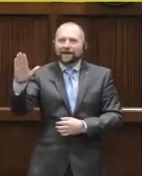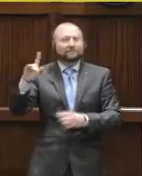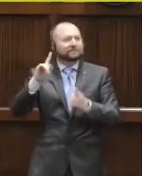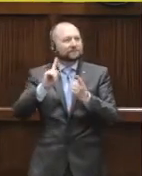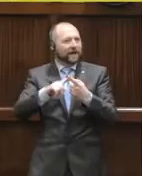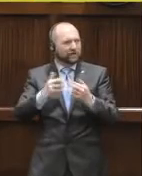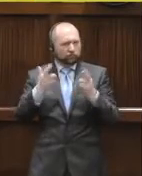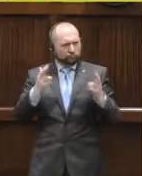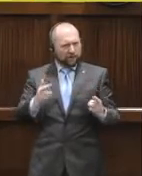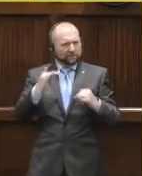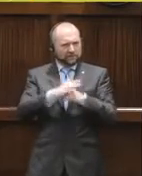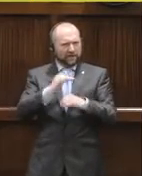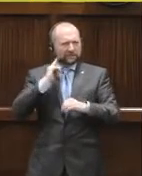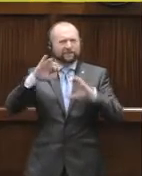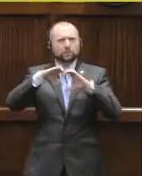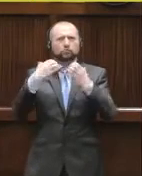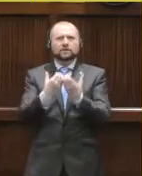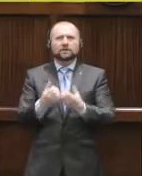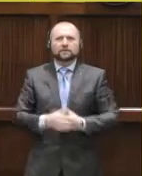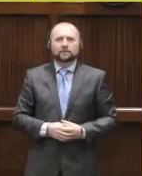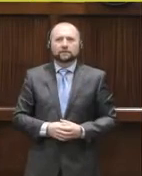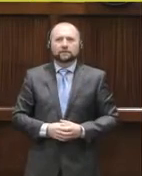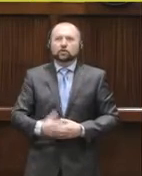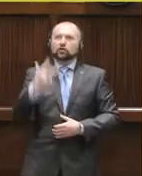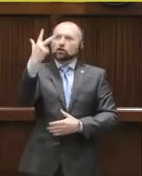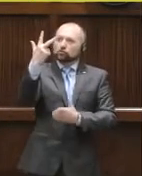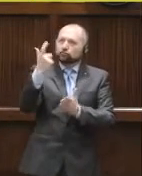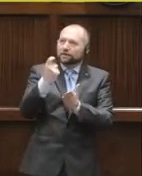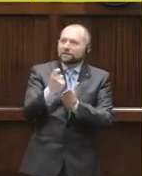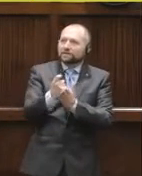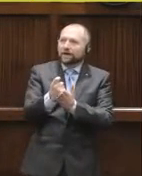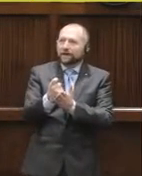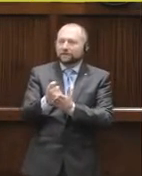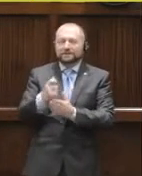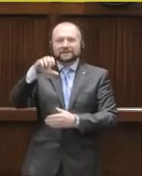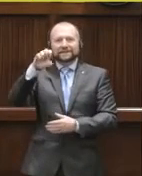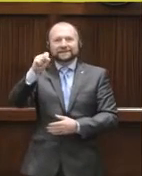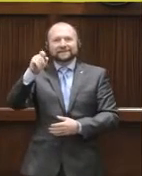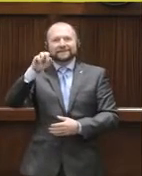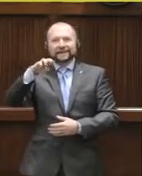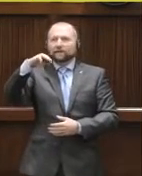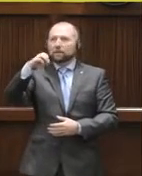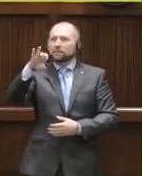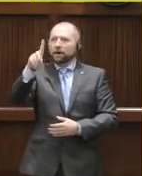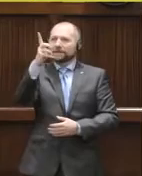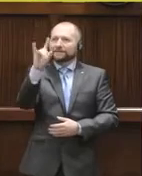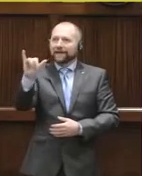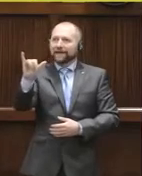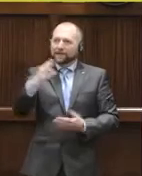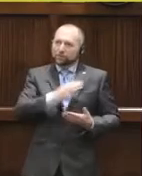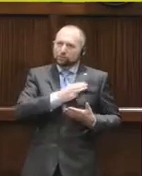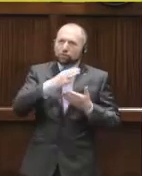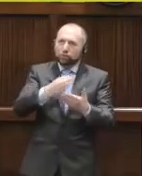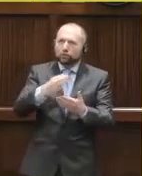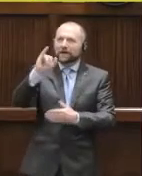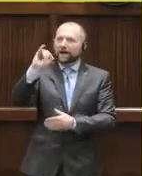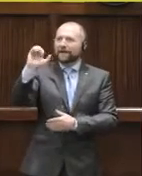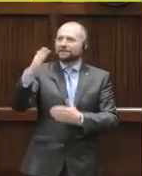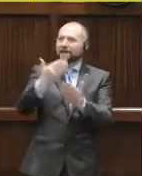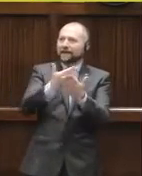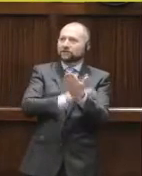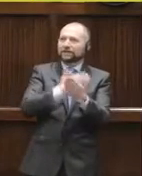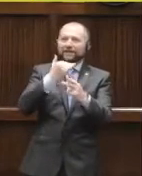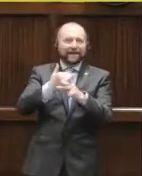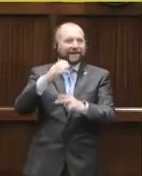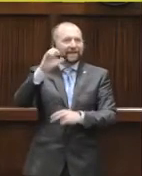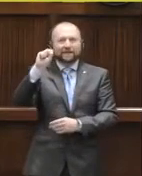community. 3 times my party colleague, Senator Mark Daly, introduced Irish Sign Language legislation in the Seanad,